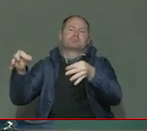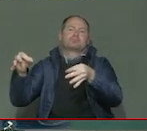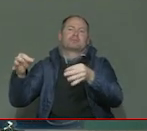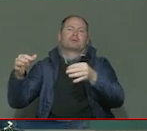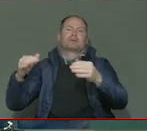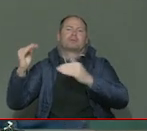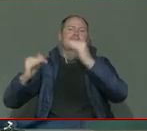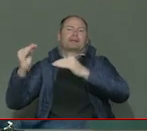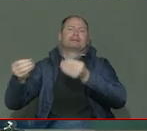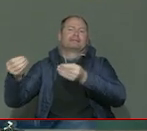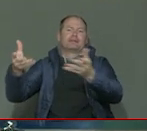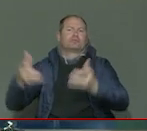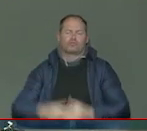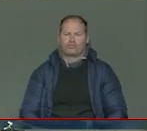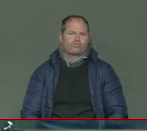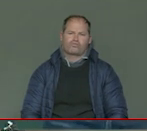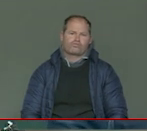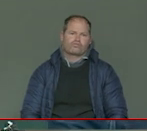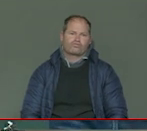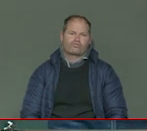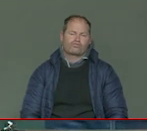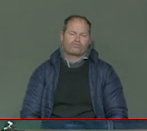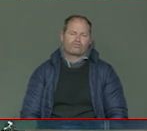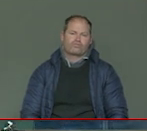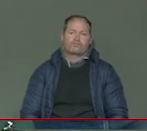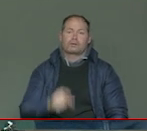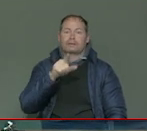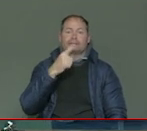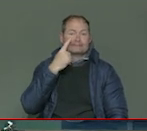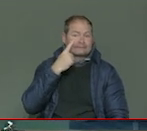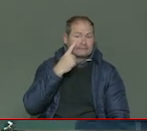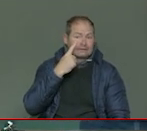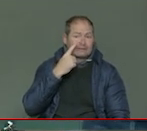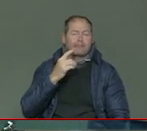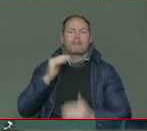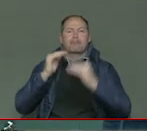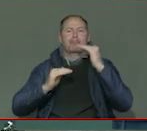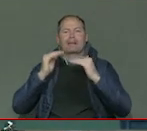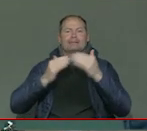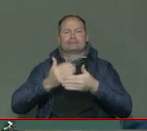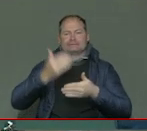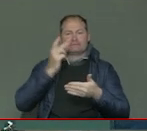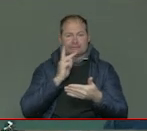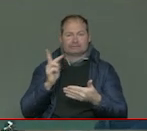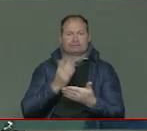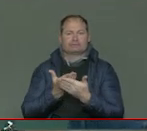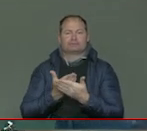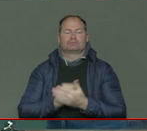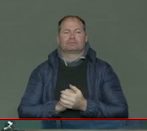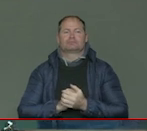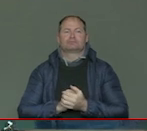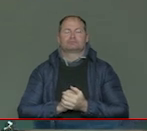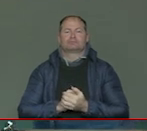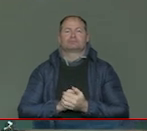Because they say, you can always see in balance sheets as well. If they give you the bank